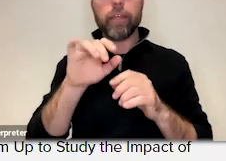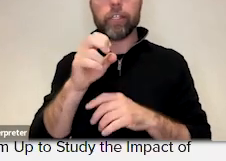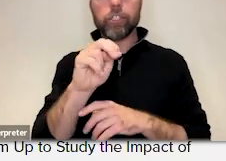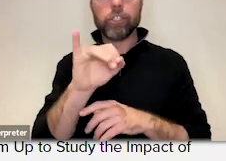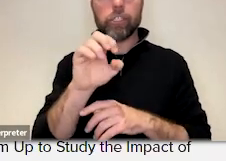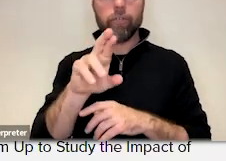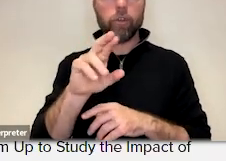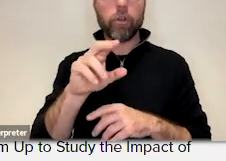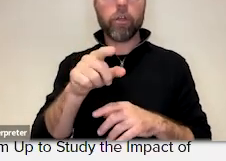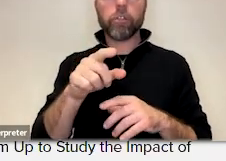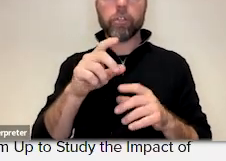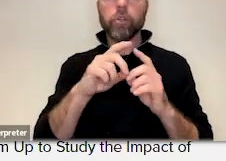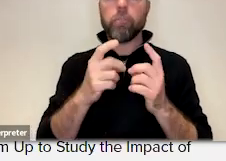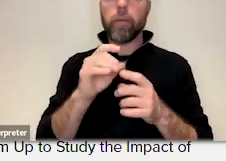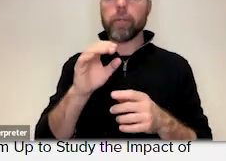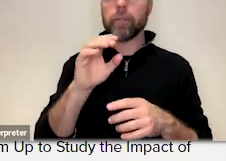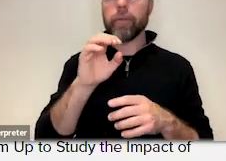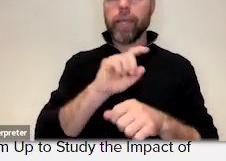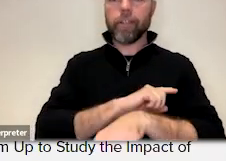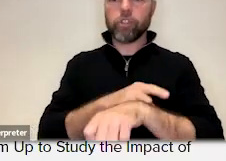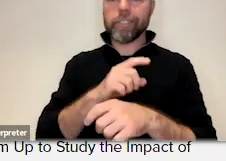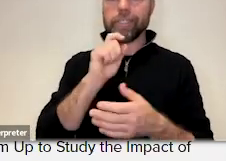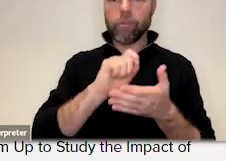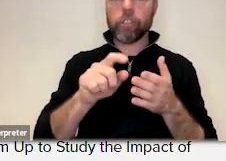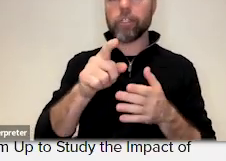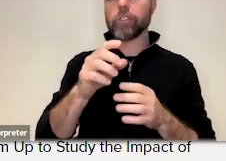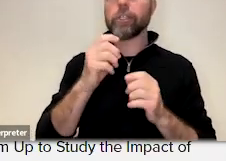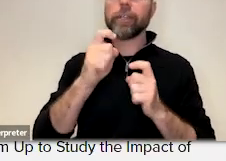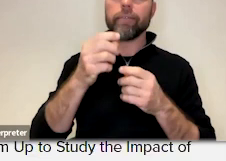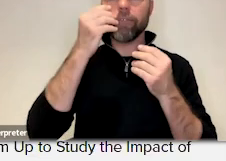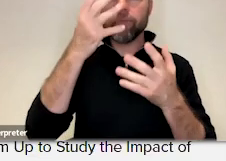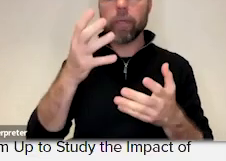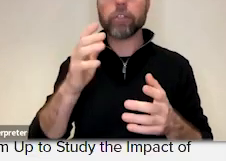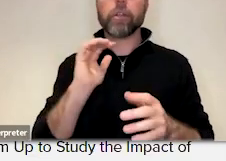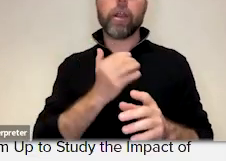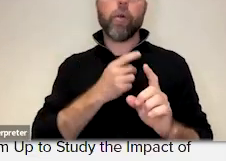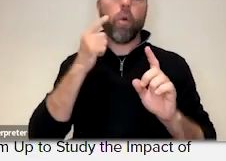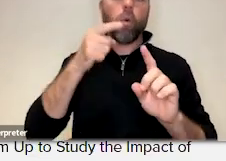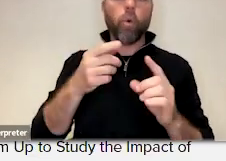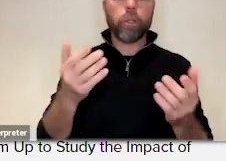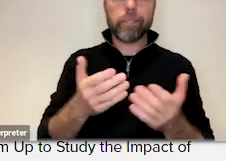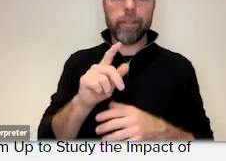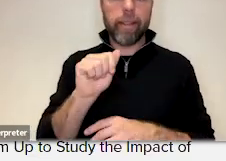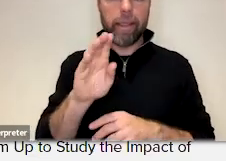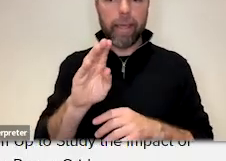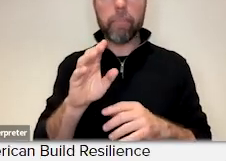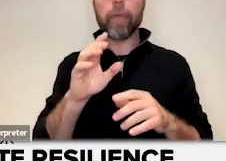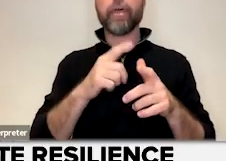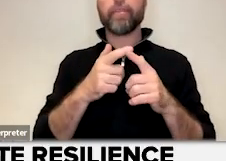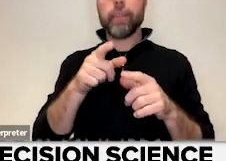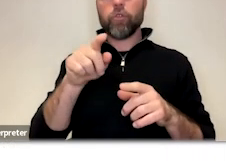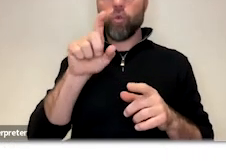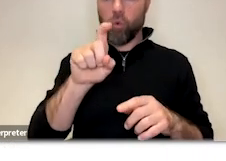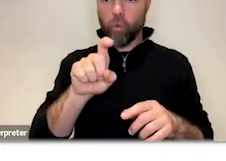Granholm, where she announces the portal and gives a little bit of information about our goals at the laboratory. And then as you